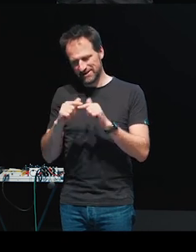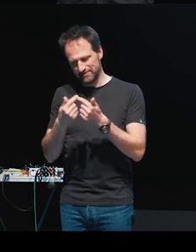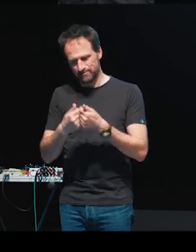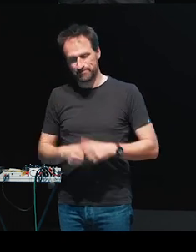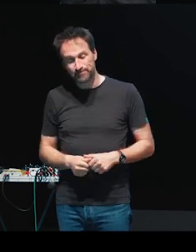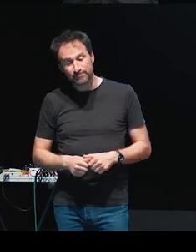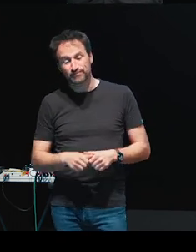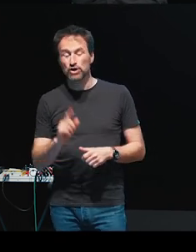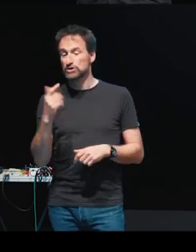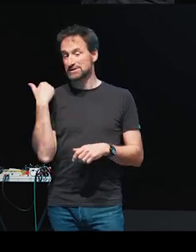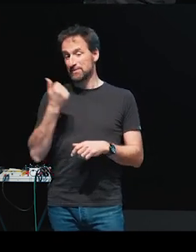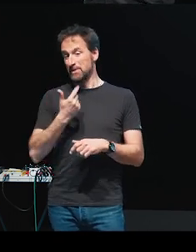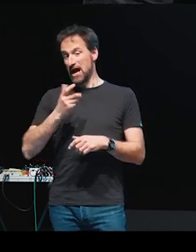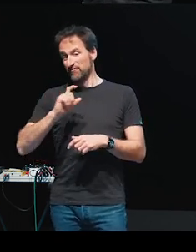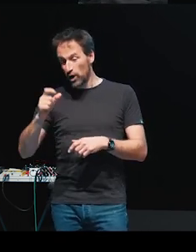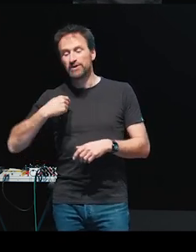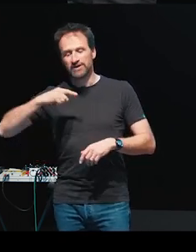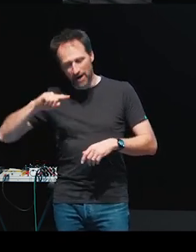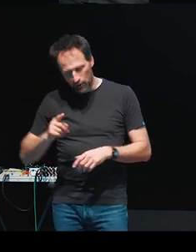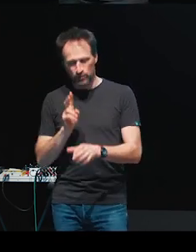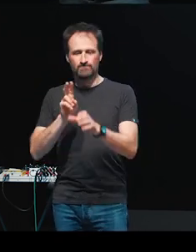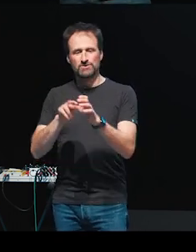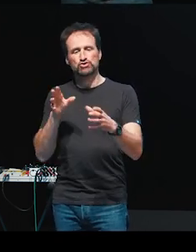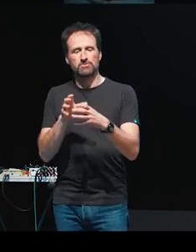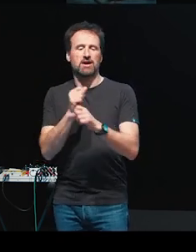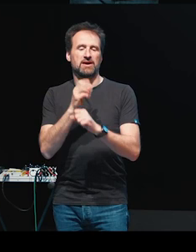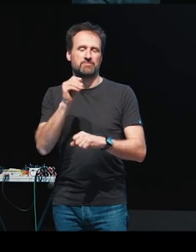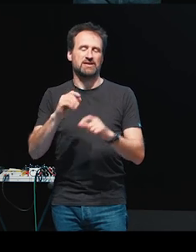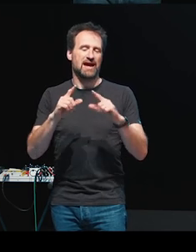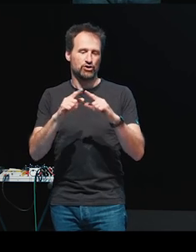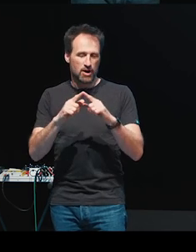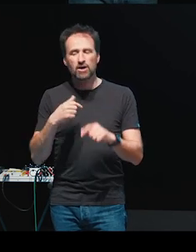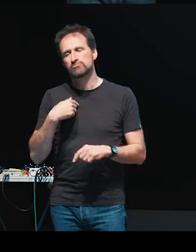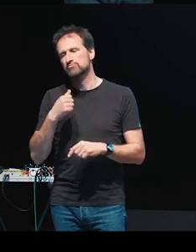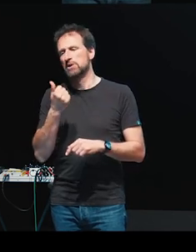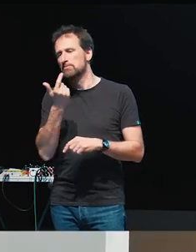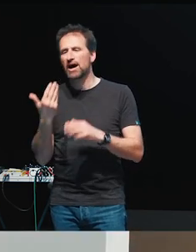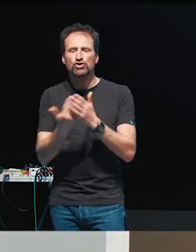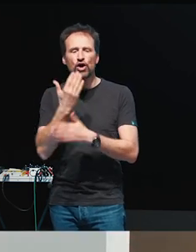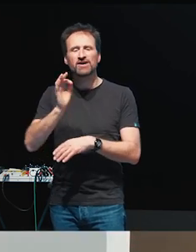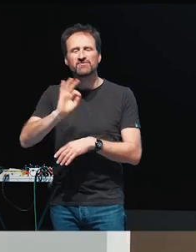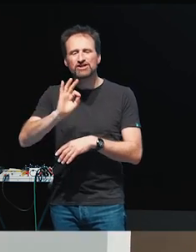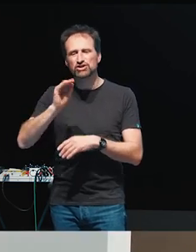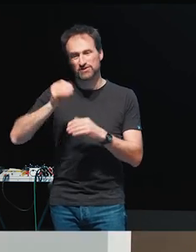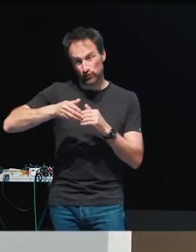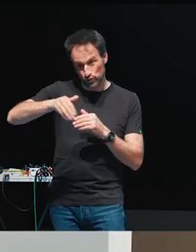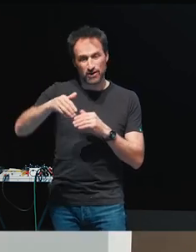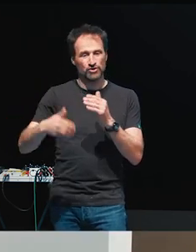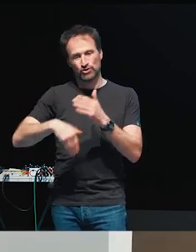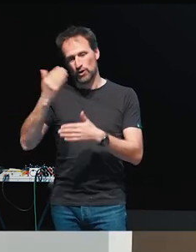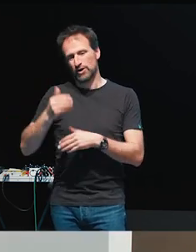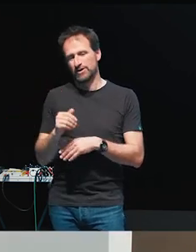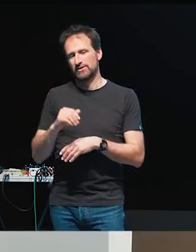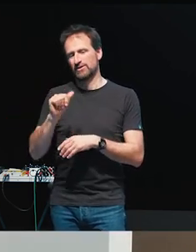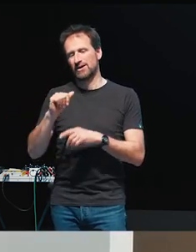I'm also a collaborator for Angular. And in this role, I'm preparing some new features for the upcoming Angular